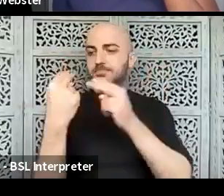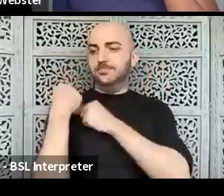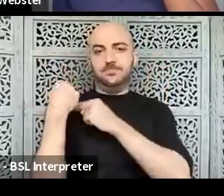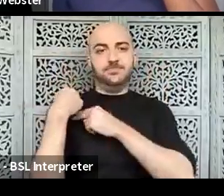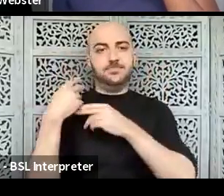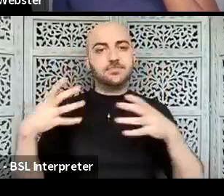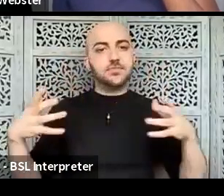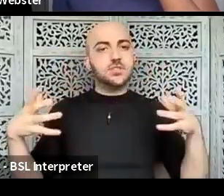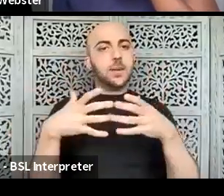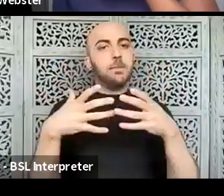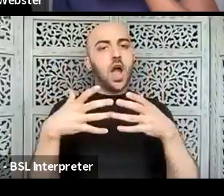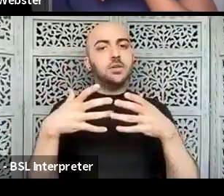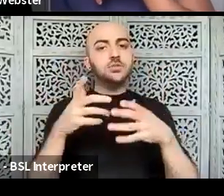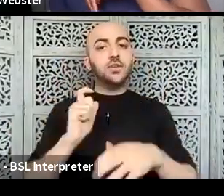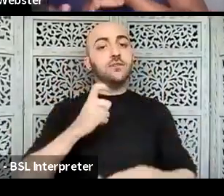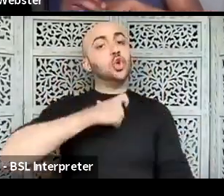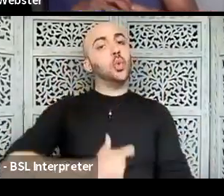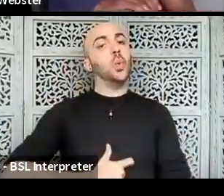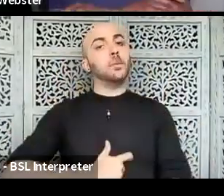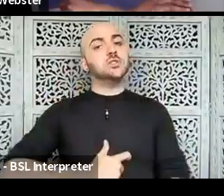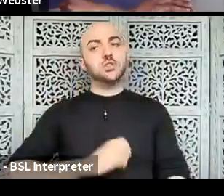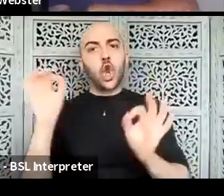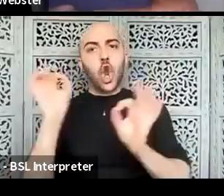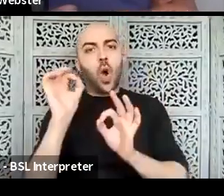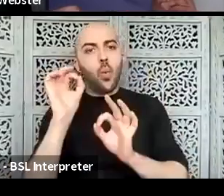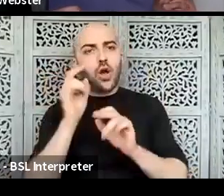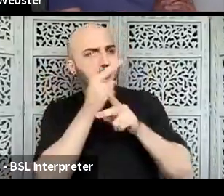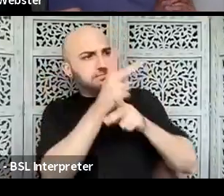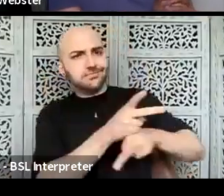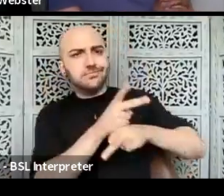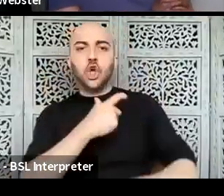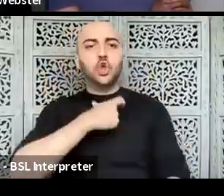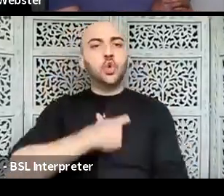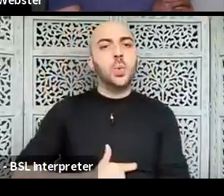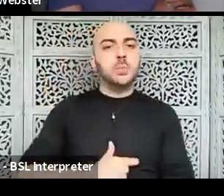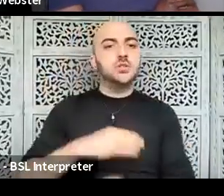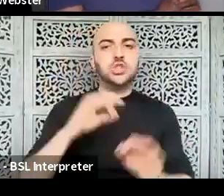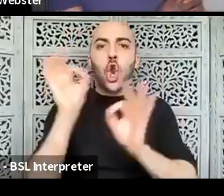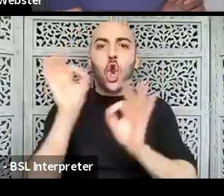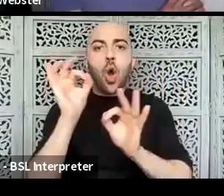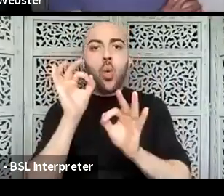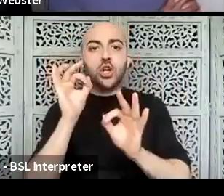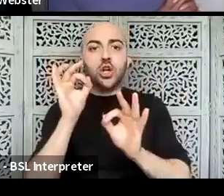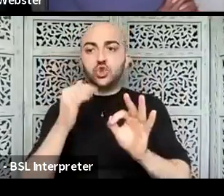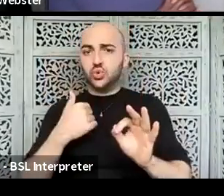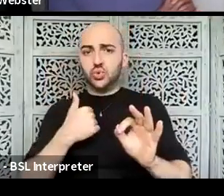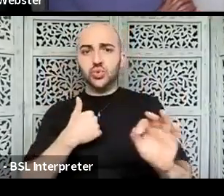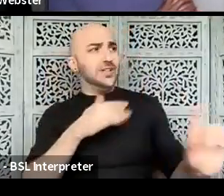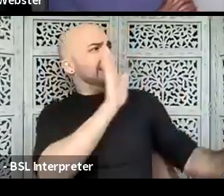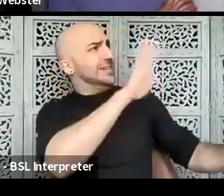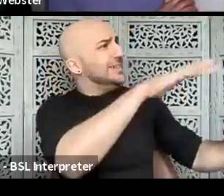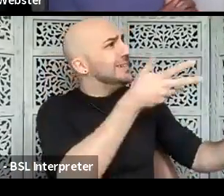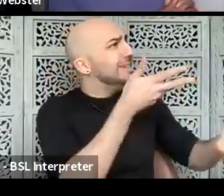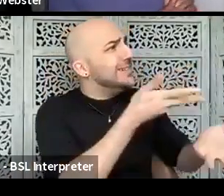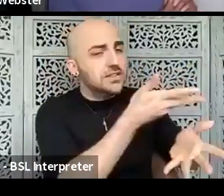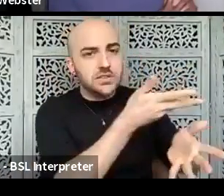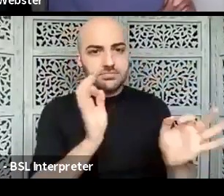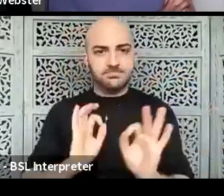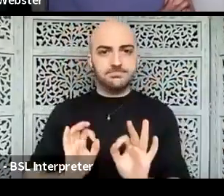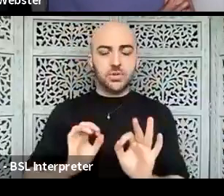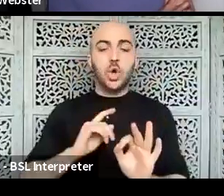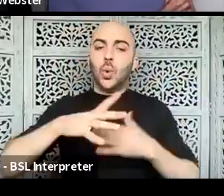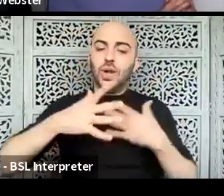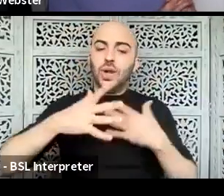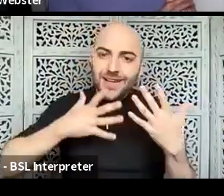for humans. There's no one sort of looking out for us, and sort of there's no one to go to. And I think that we need to sort of somehow